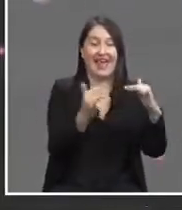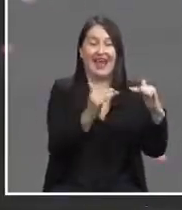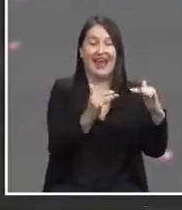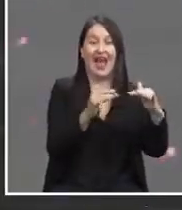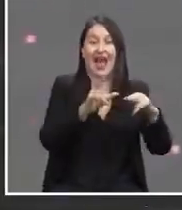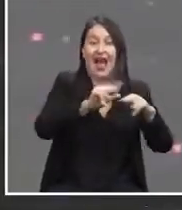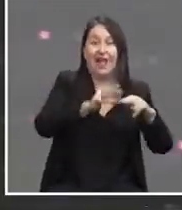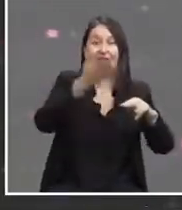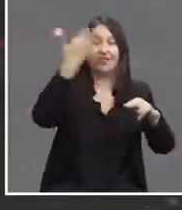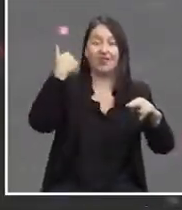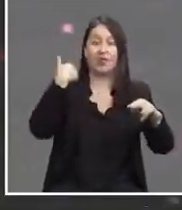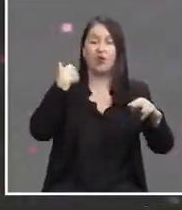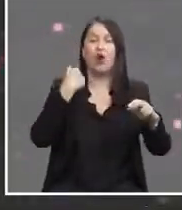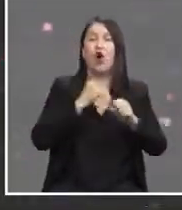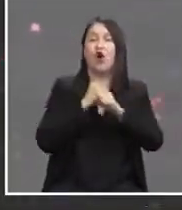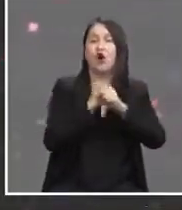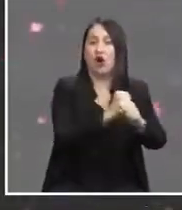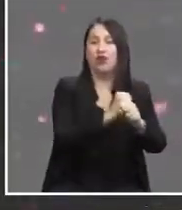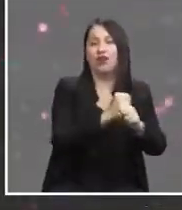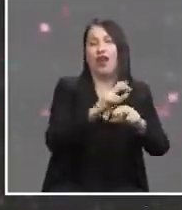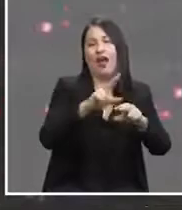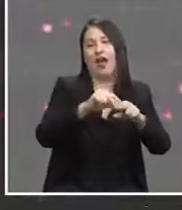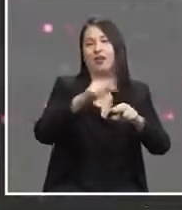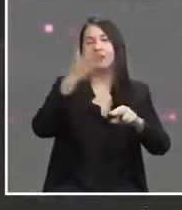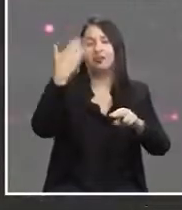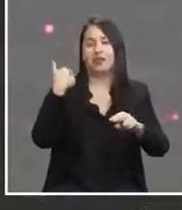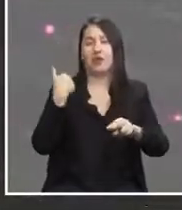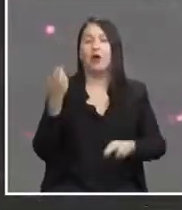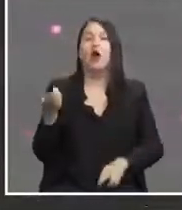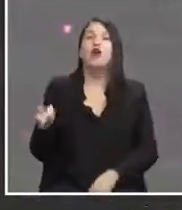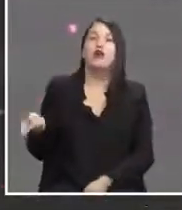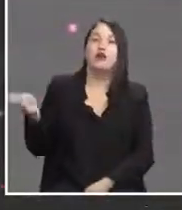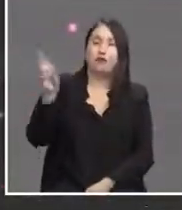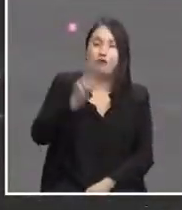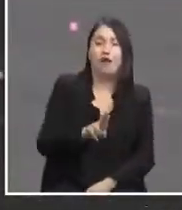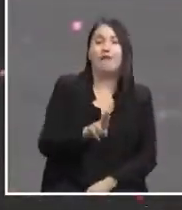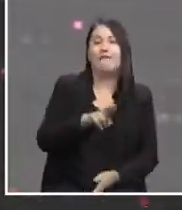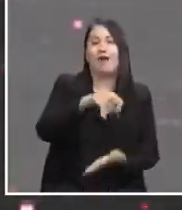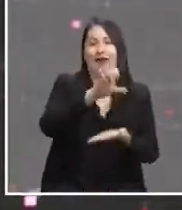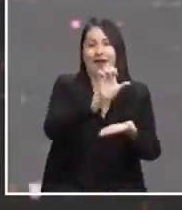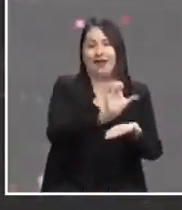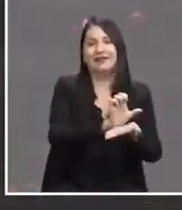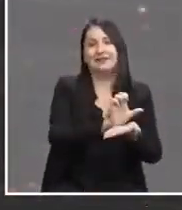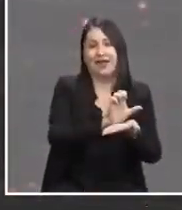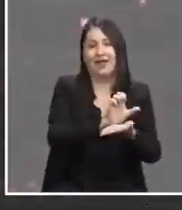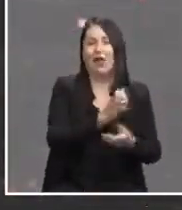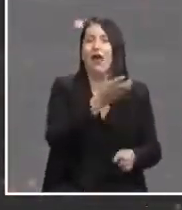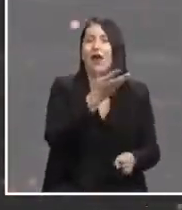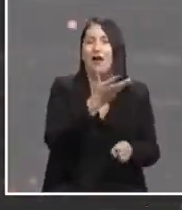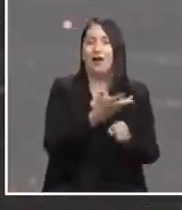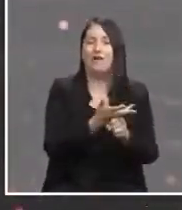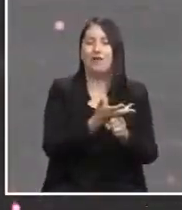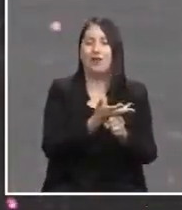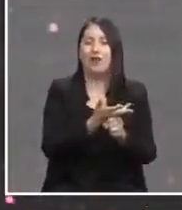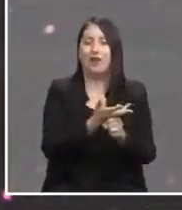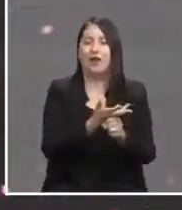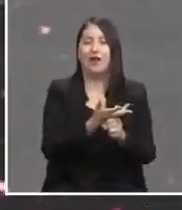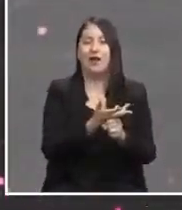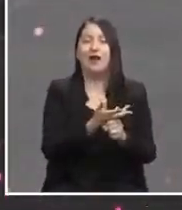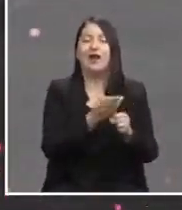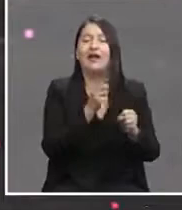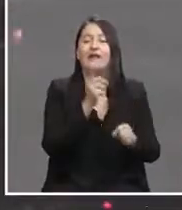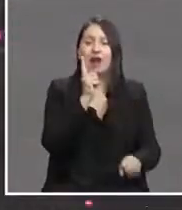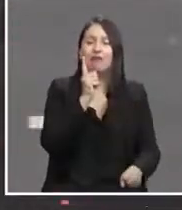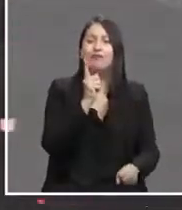I'm back to the state, there is a Leviathan that order the society and that sees that civil